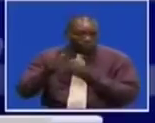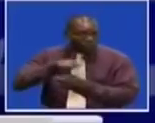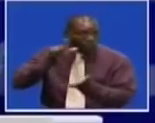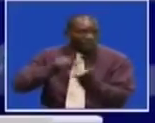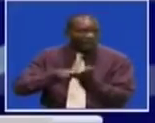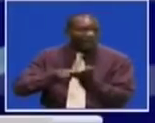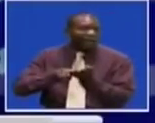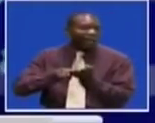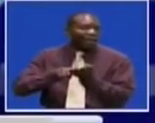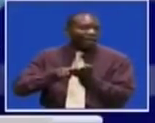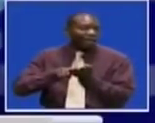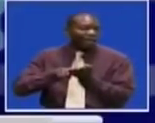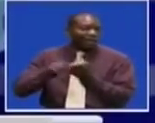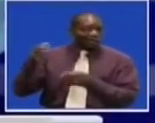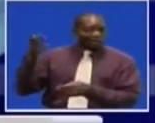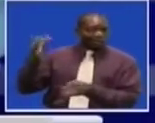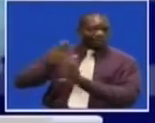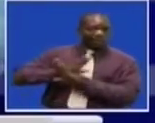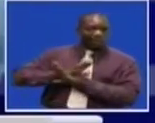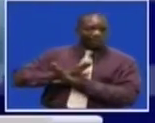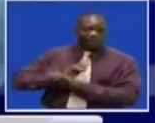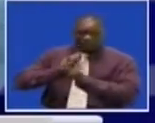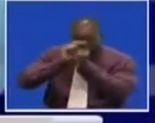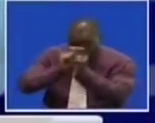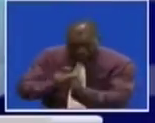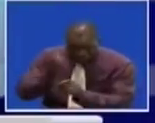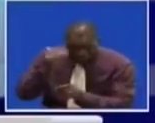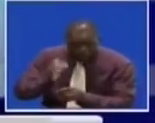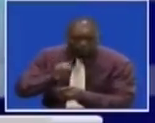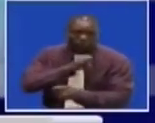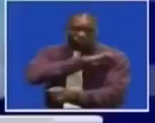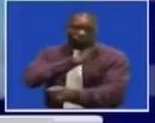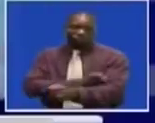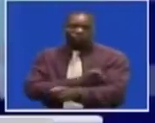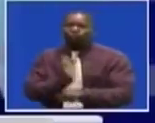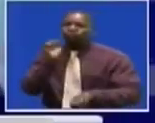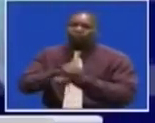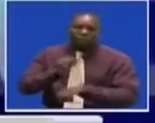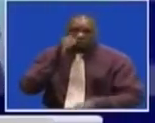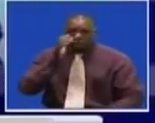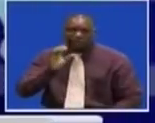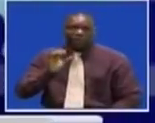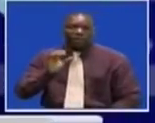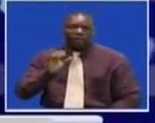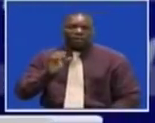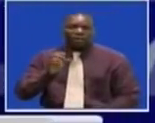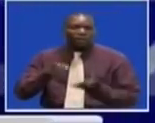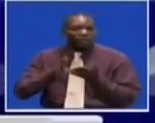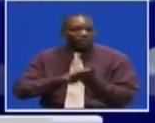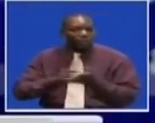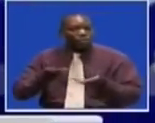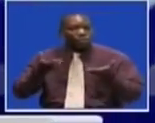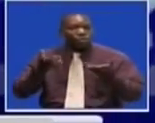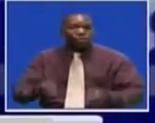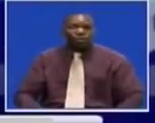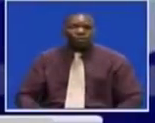today that Zambia was recently awarded for its efforts in fighting corruption. Patrick Mlenga now gives us the details